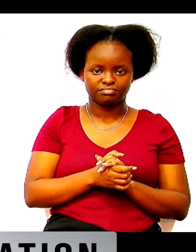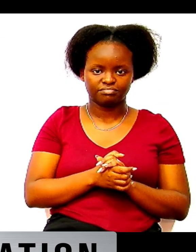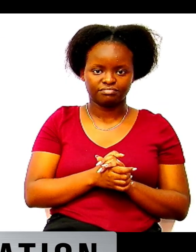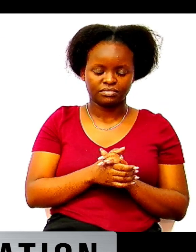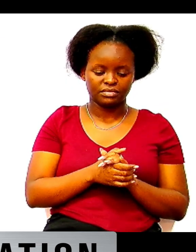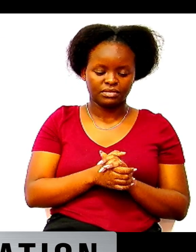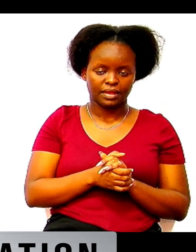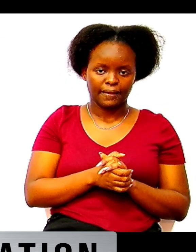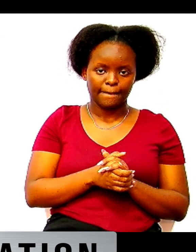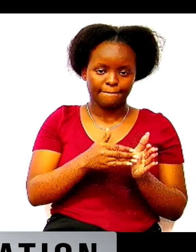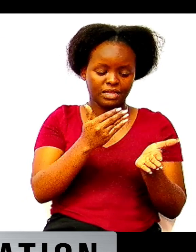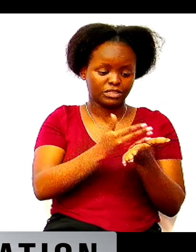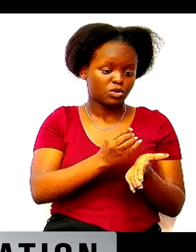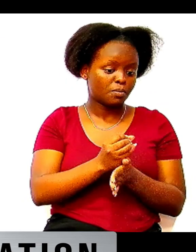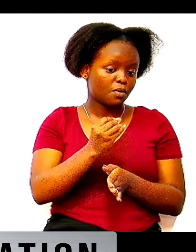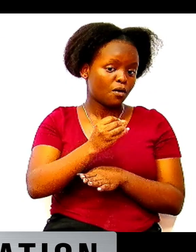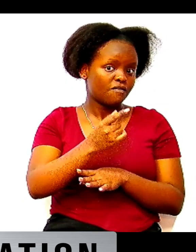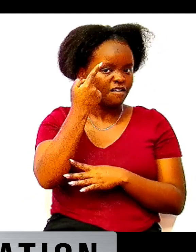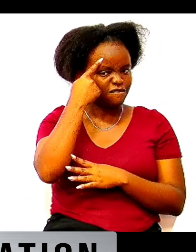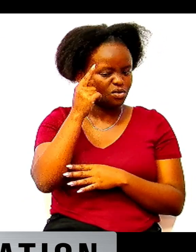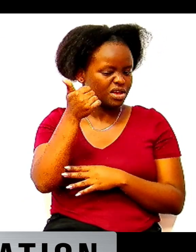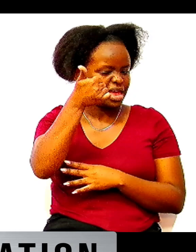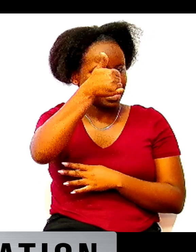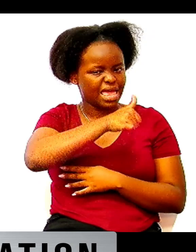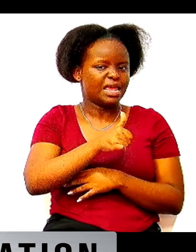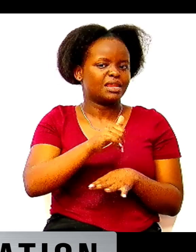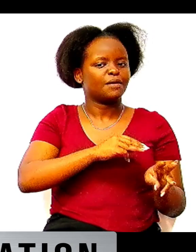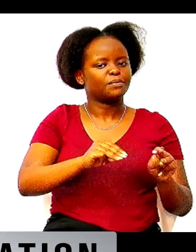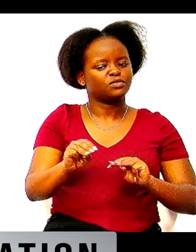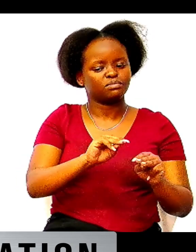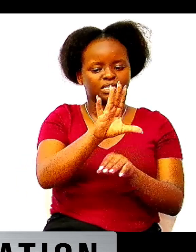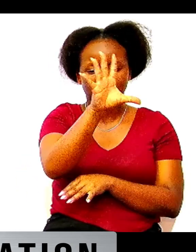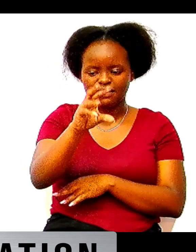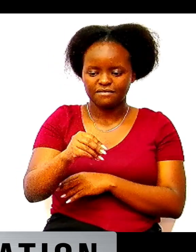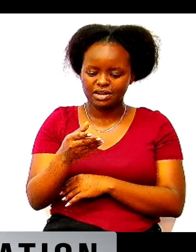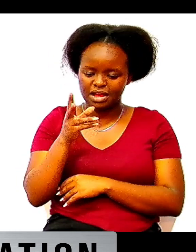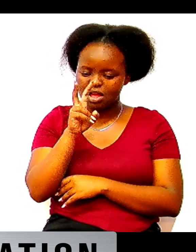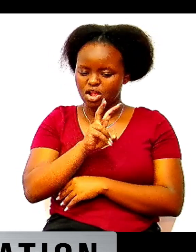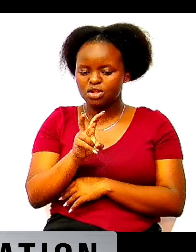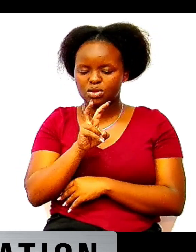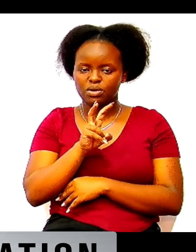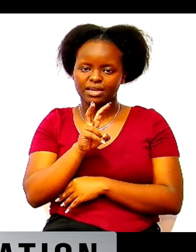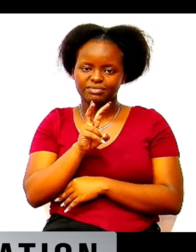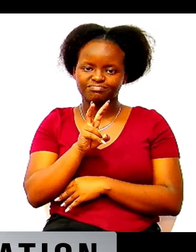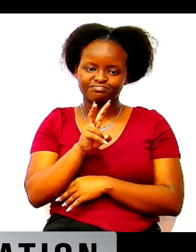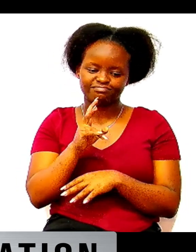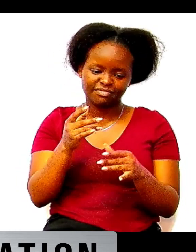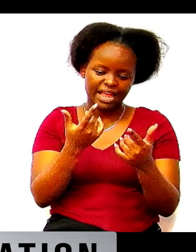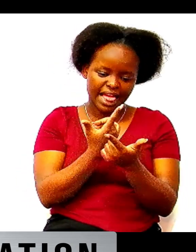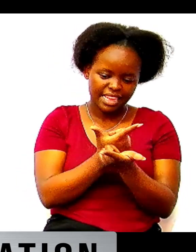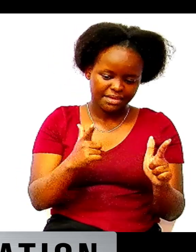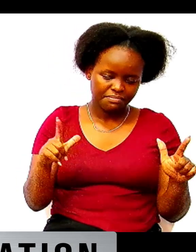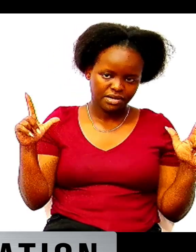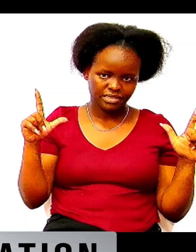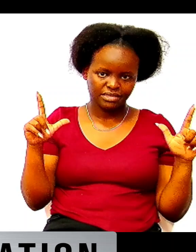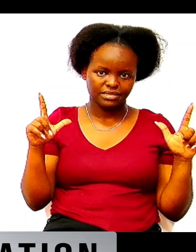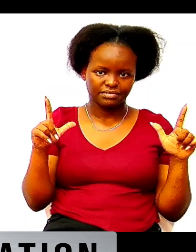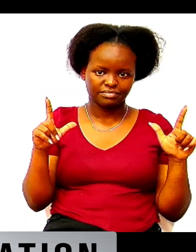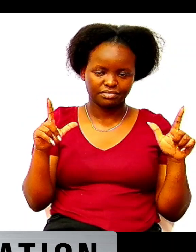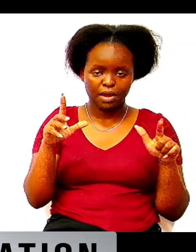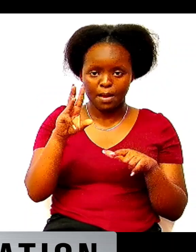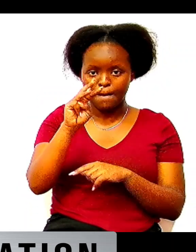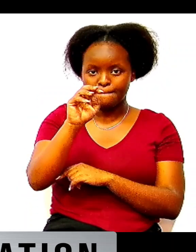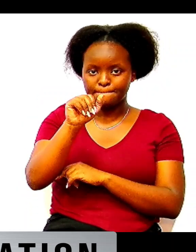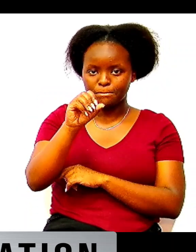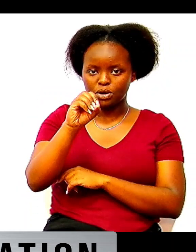stopover for any movement in Africa that is looking at liberating themselves. Okay. It is Mozambique,